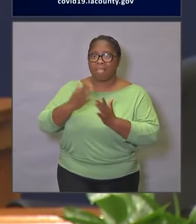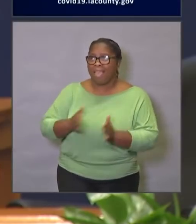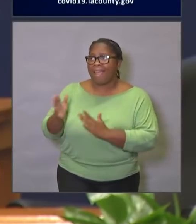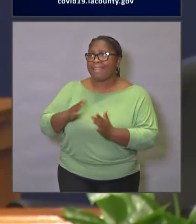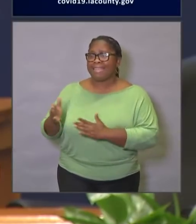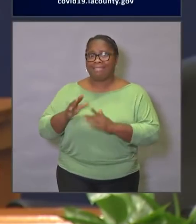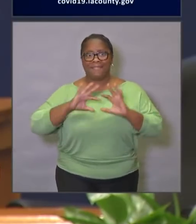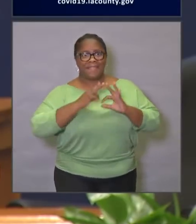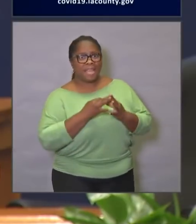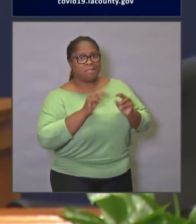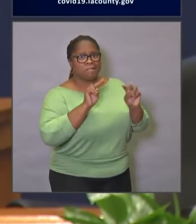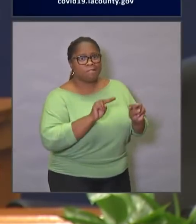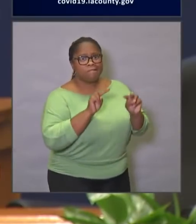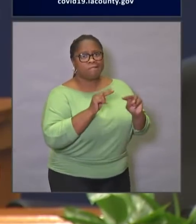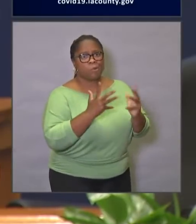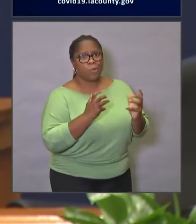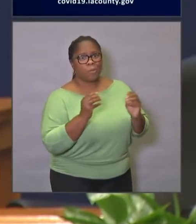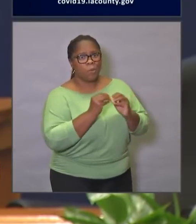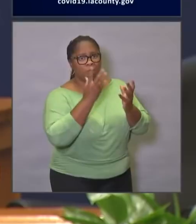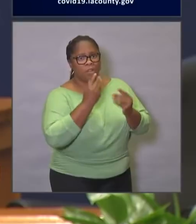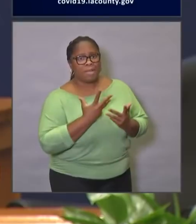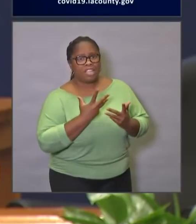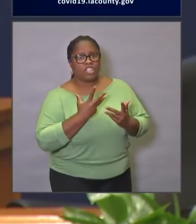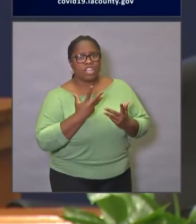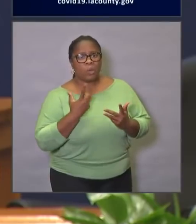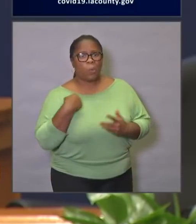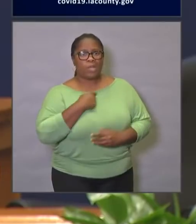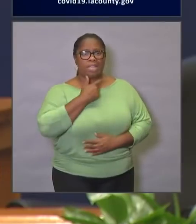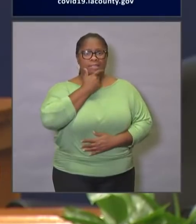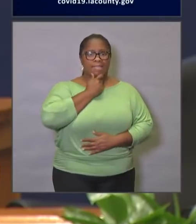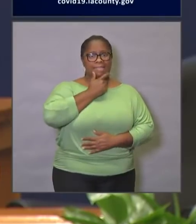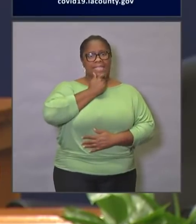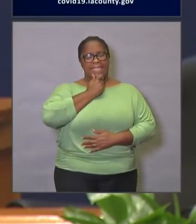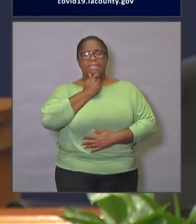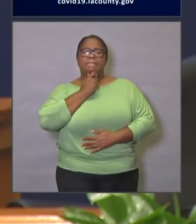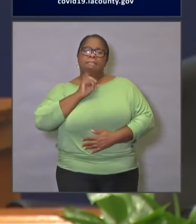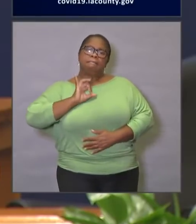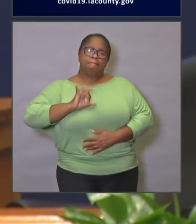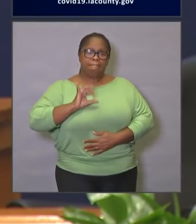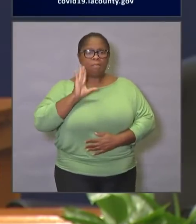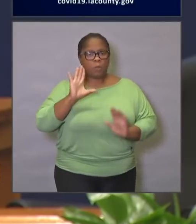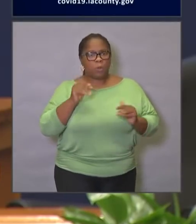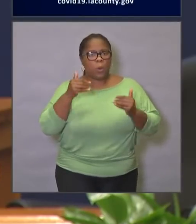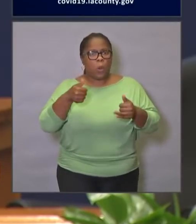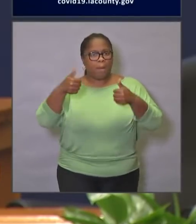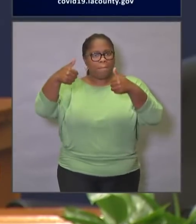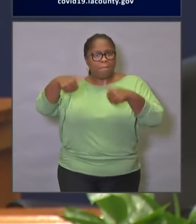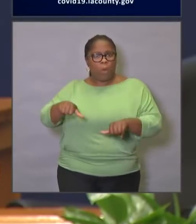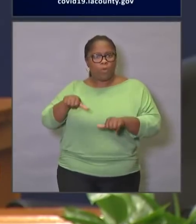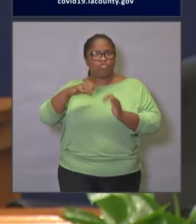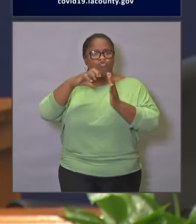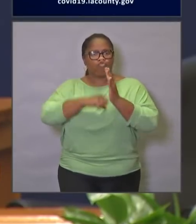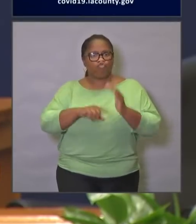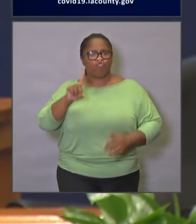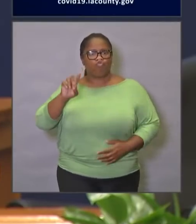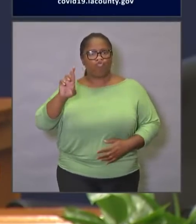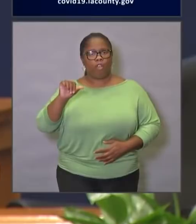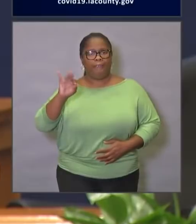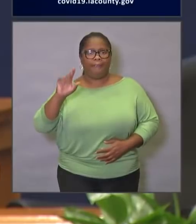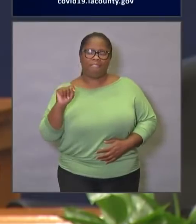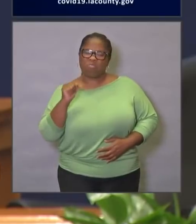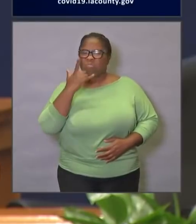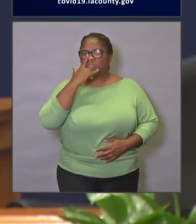anxious for more information, we are going to post a draft protocol for extended day programs